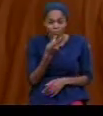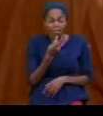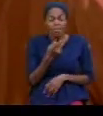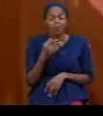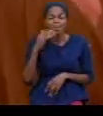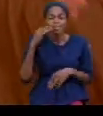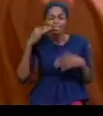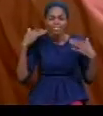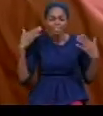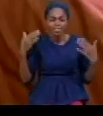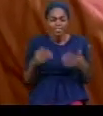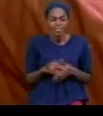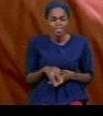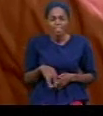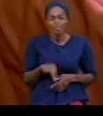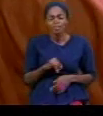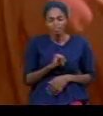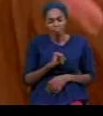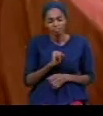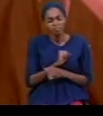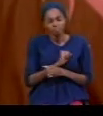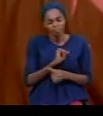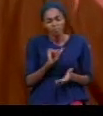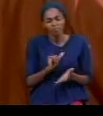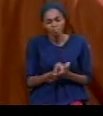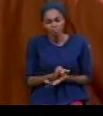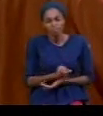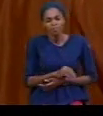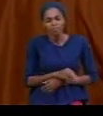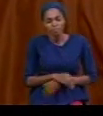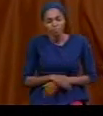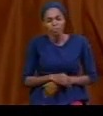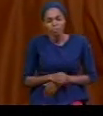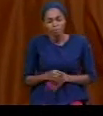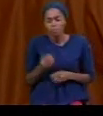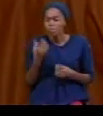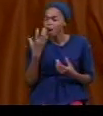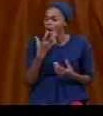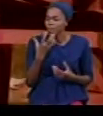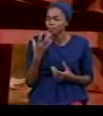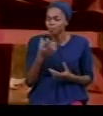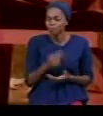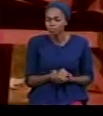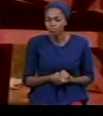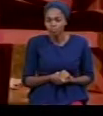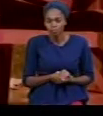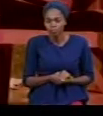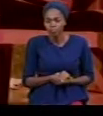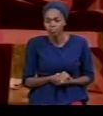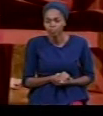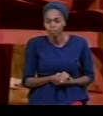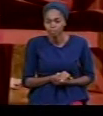I love that. Well, my name is King.